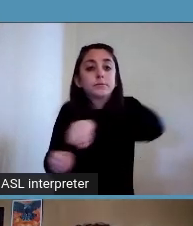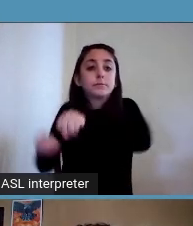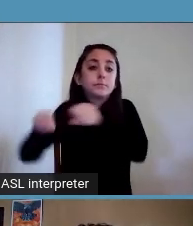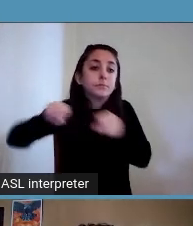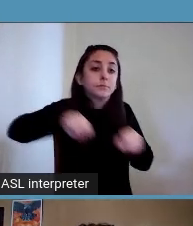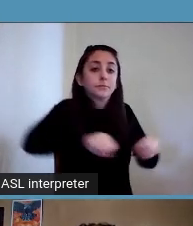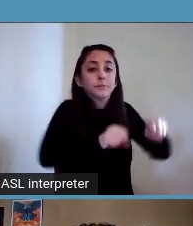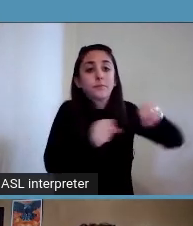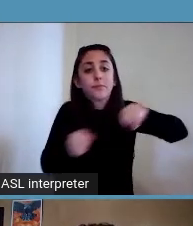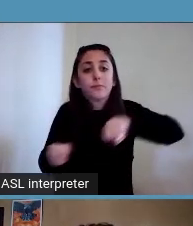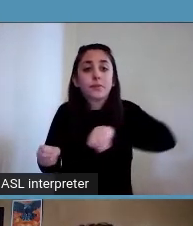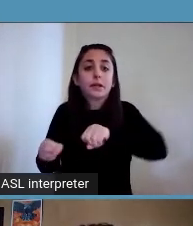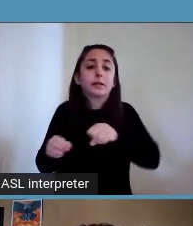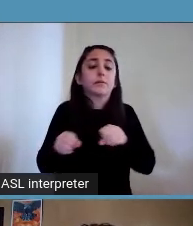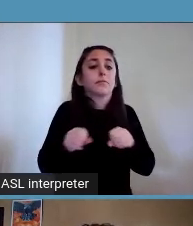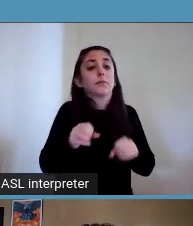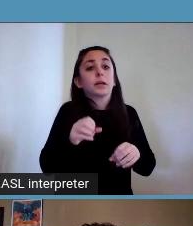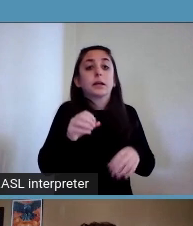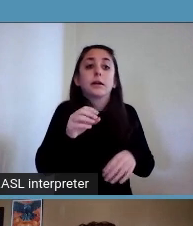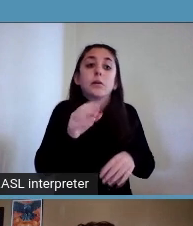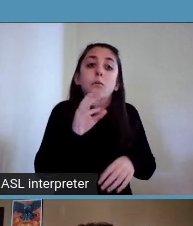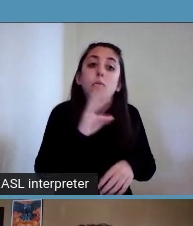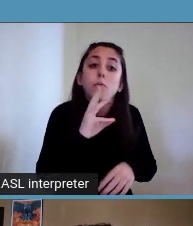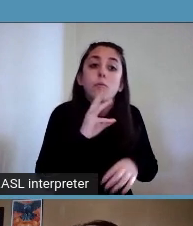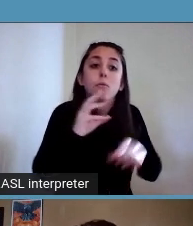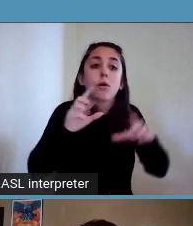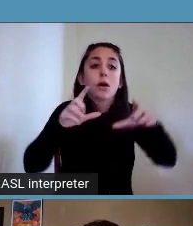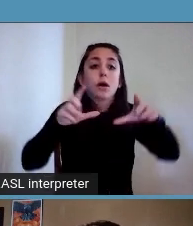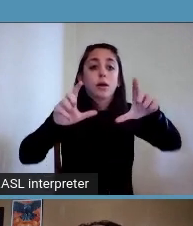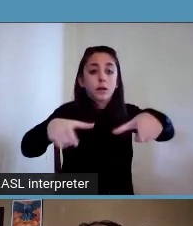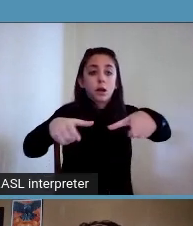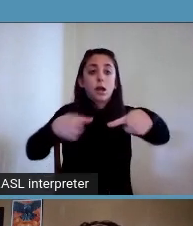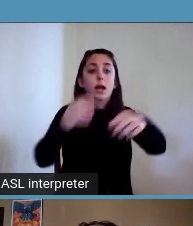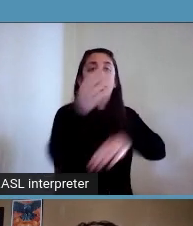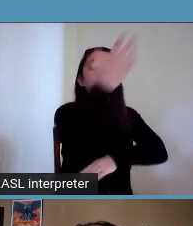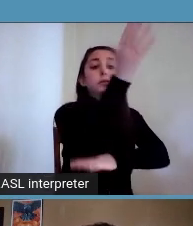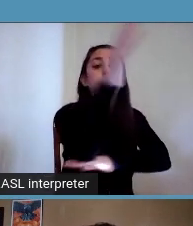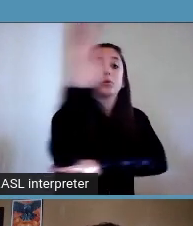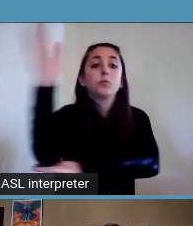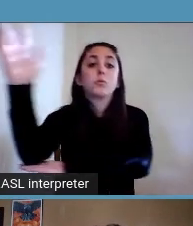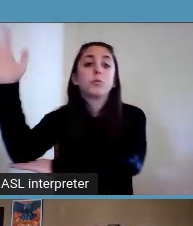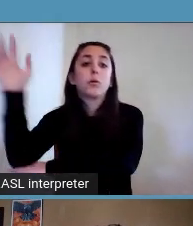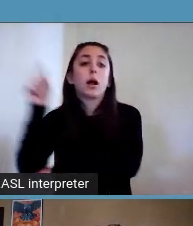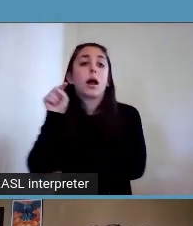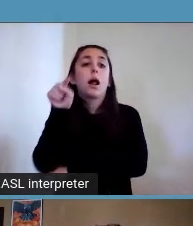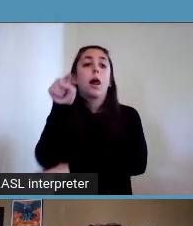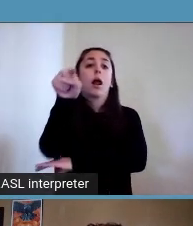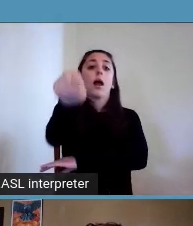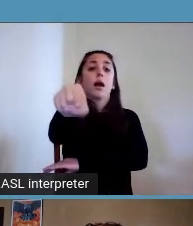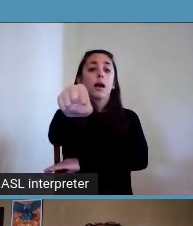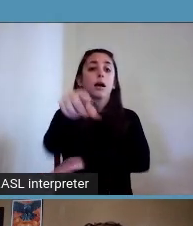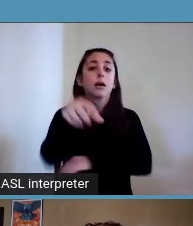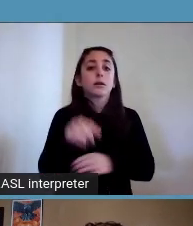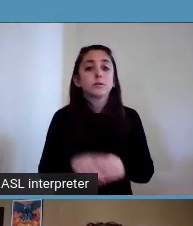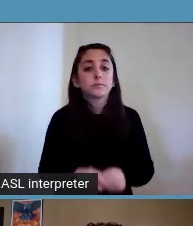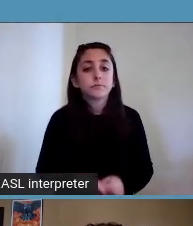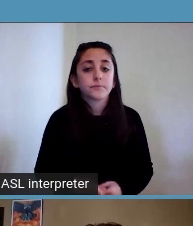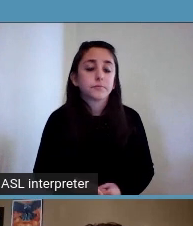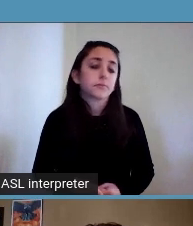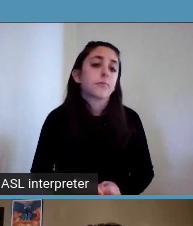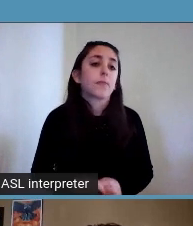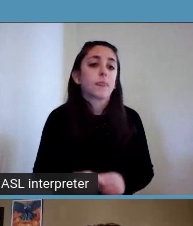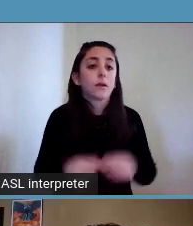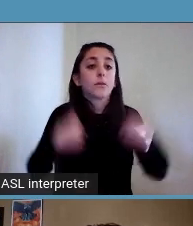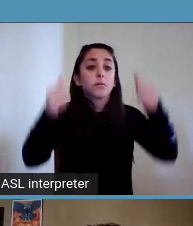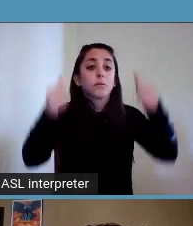glassy, calm lake with evergreen trees in the distance. And this post is part of my